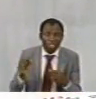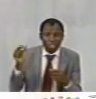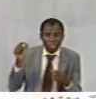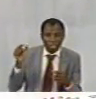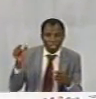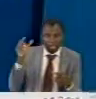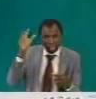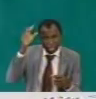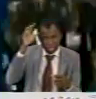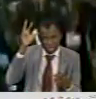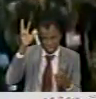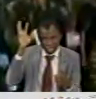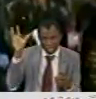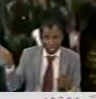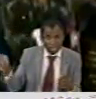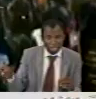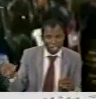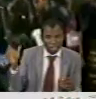Praise Jesus.